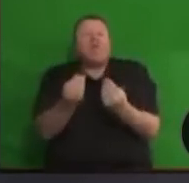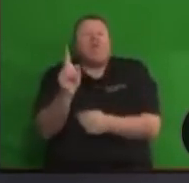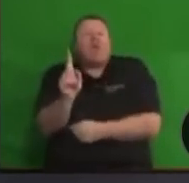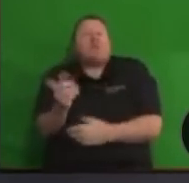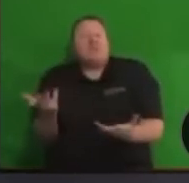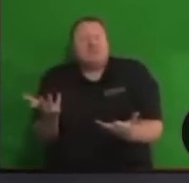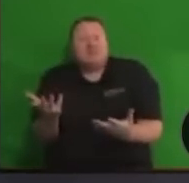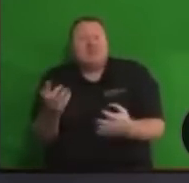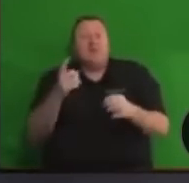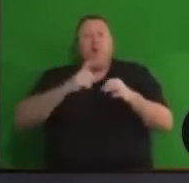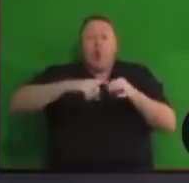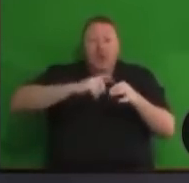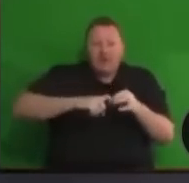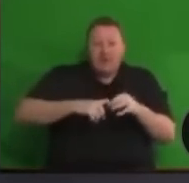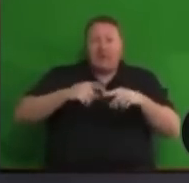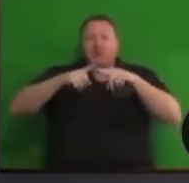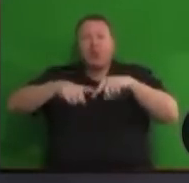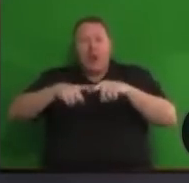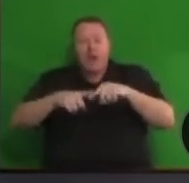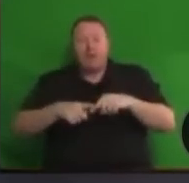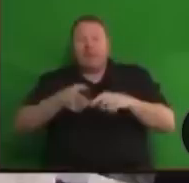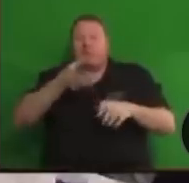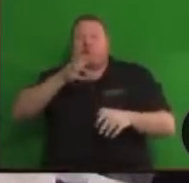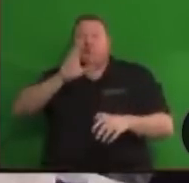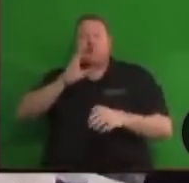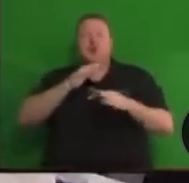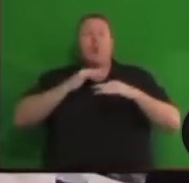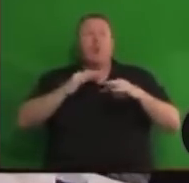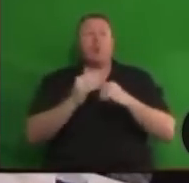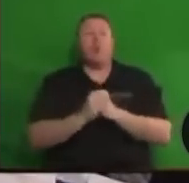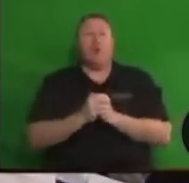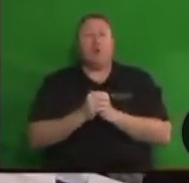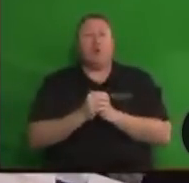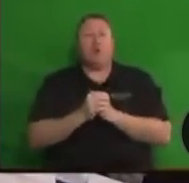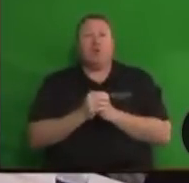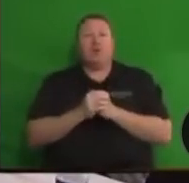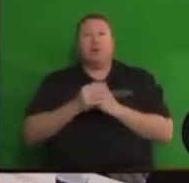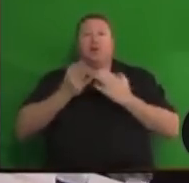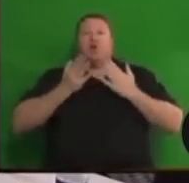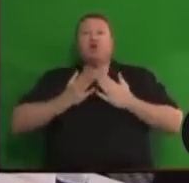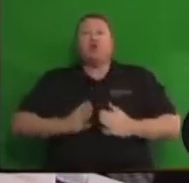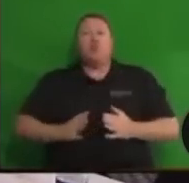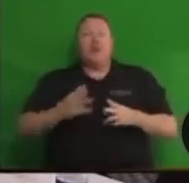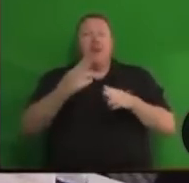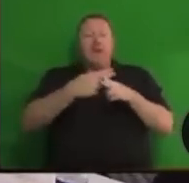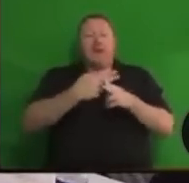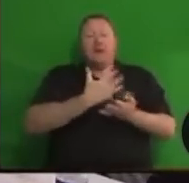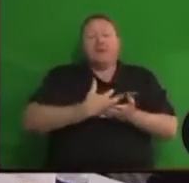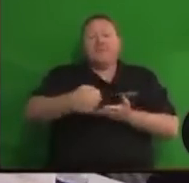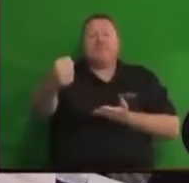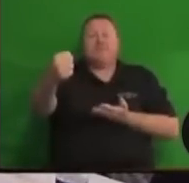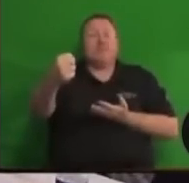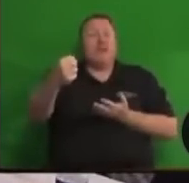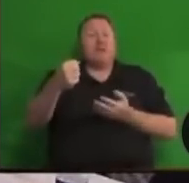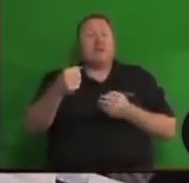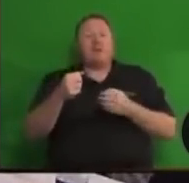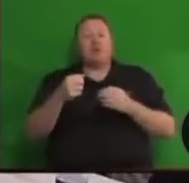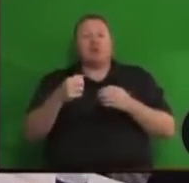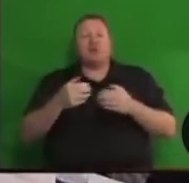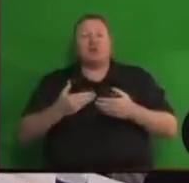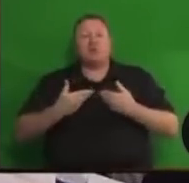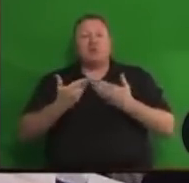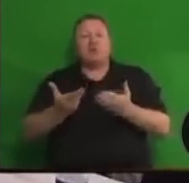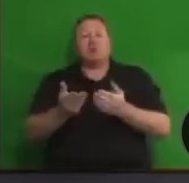quality, reliable drinking water. We are entitled to humane sanitation facilities. We are entitled to